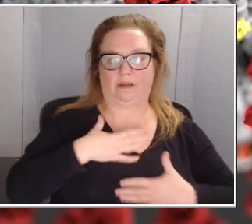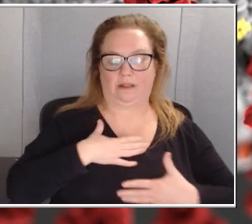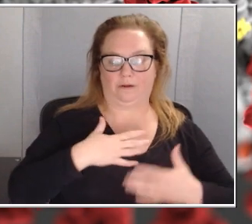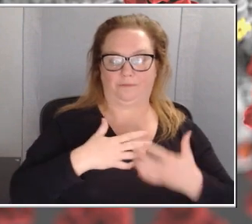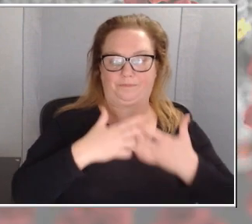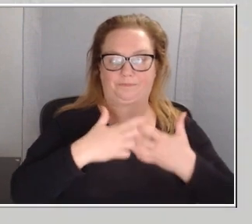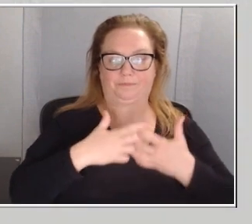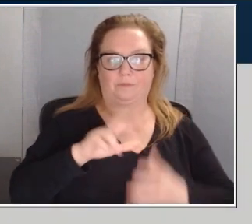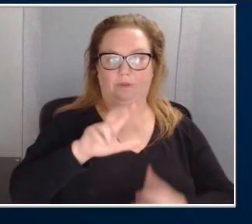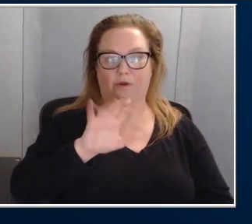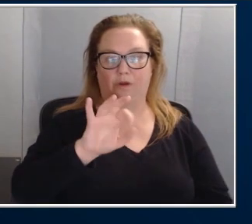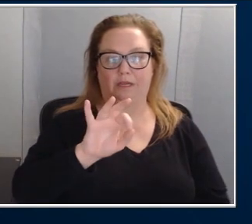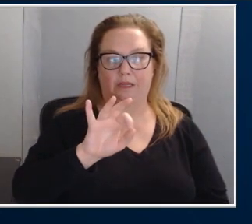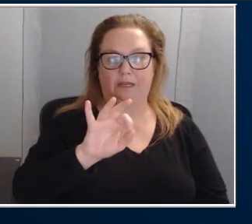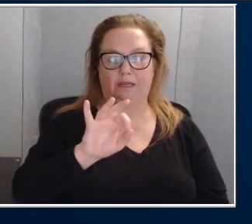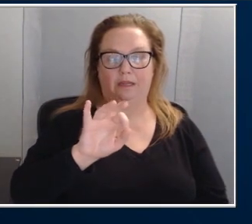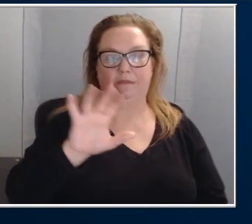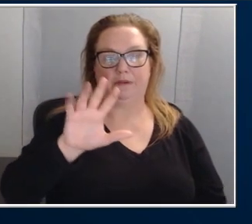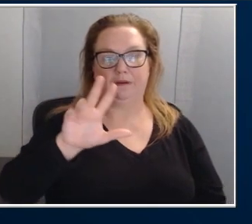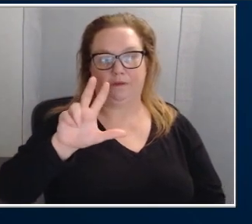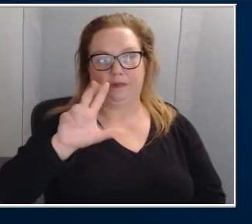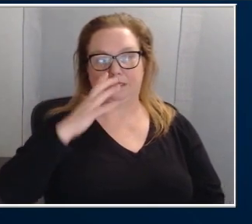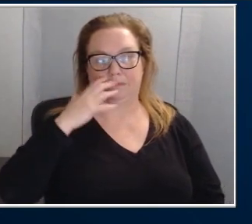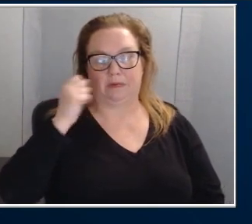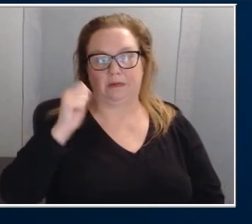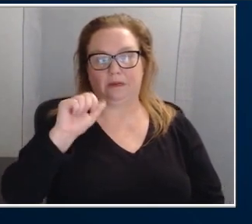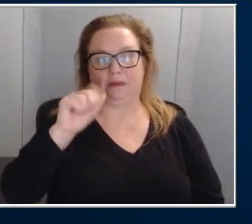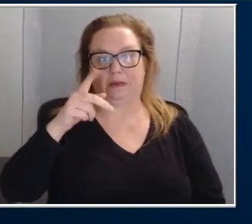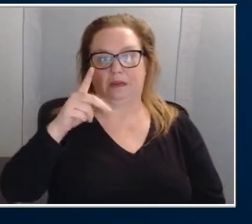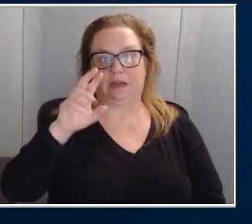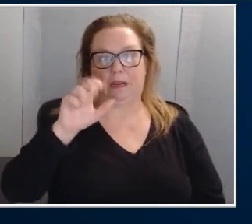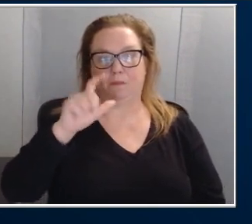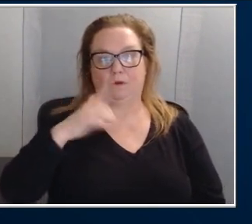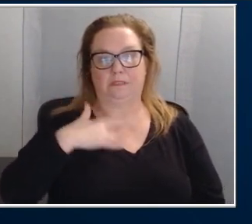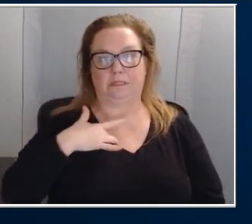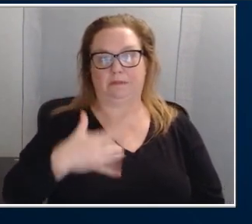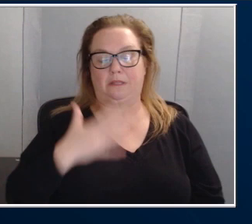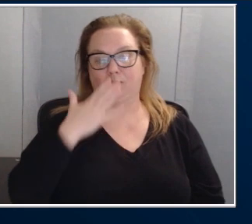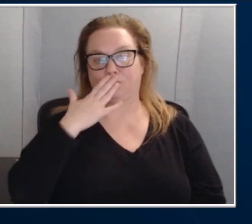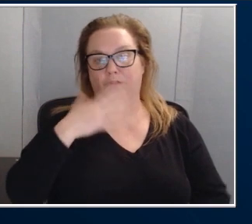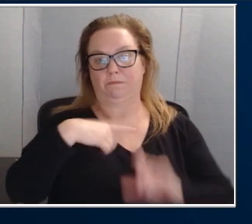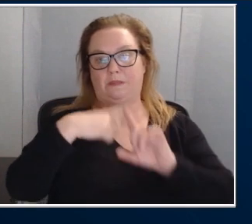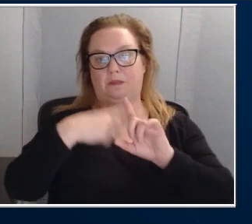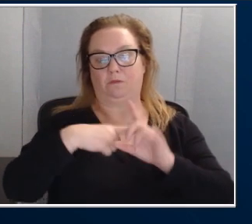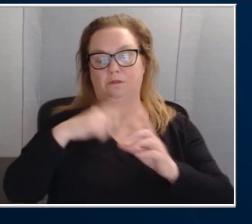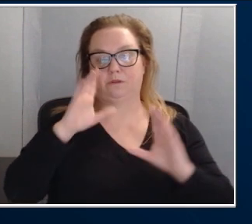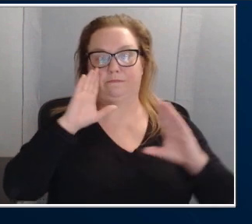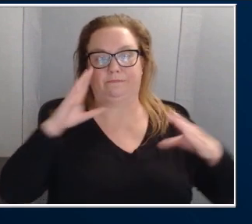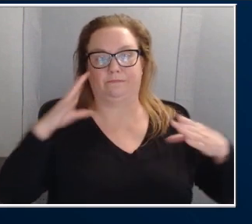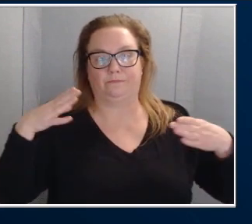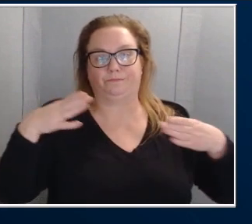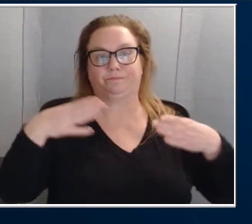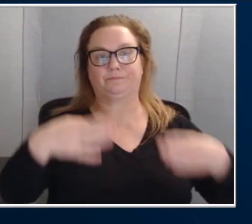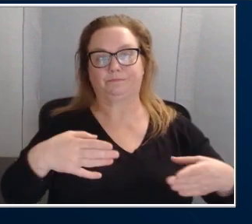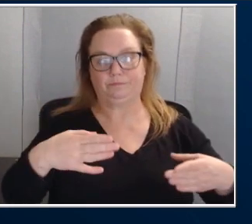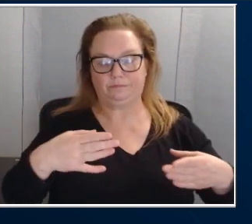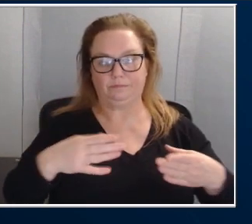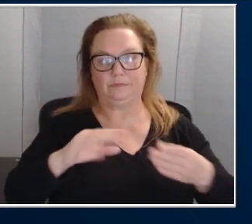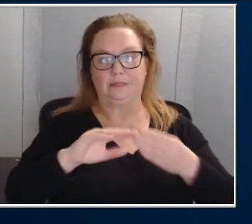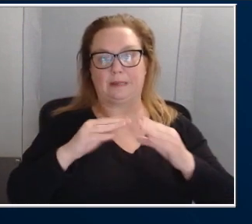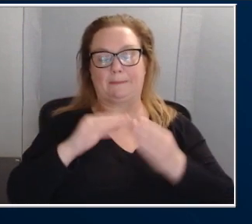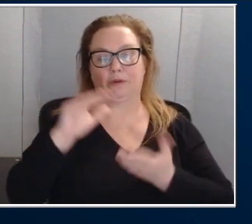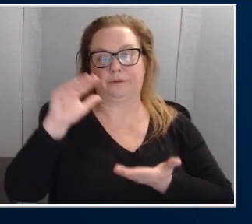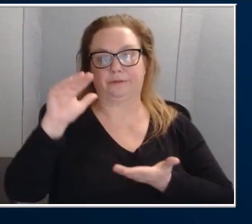better than 53. I like the trend. Yep. We know that April tends to be a great month, and I'm hoping we're zooming into that goodness. We're seeing the numbers drop